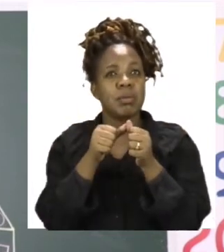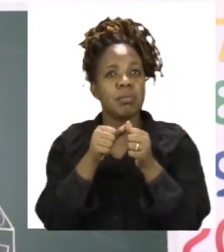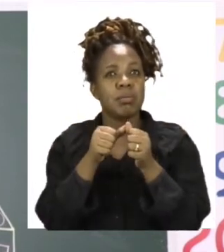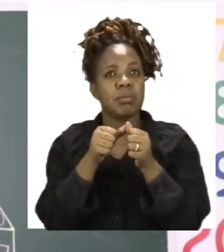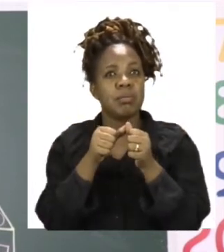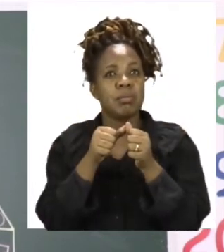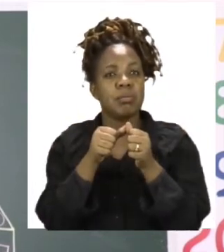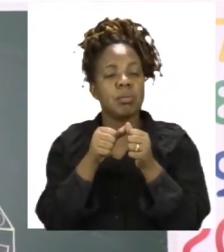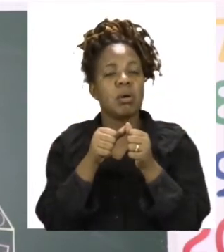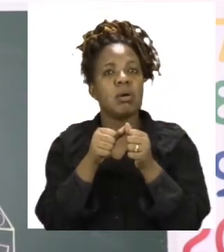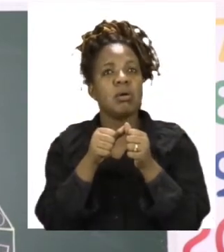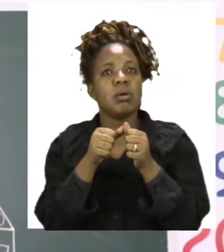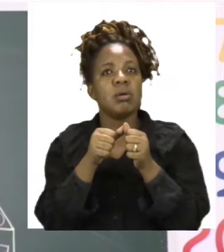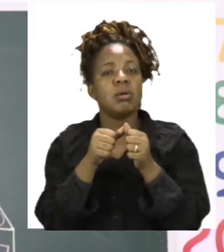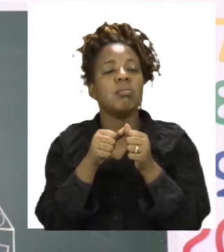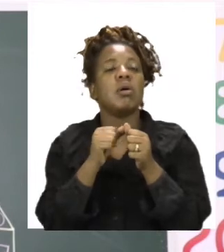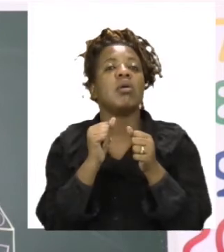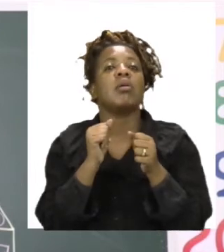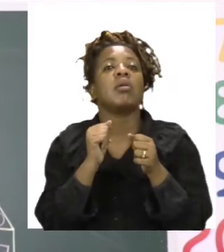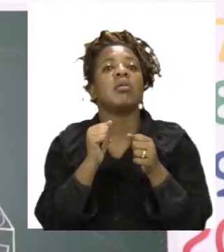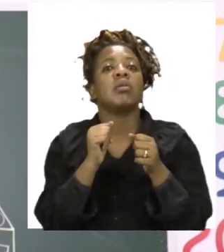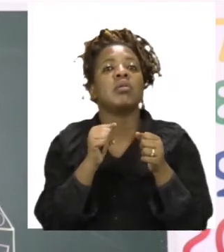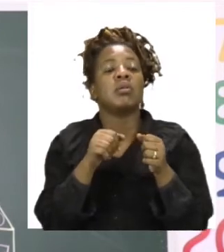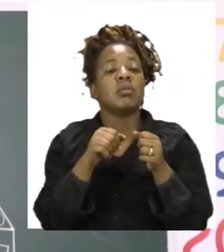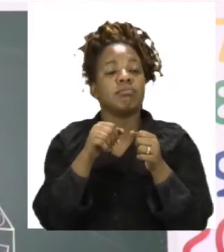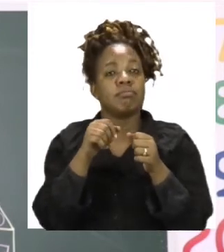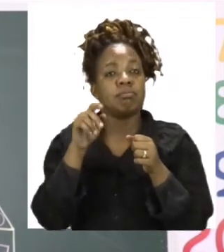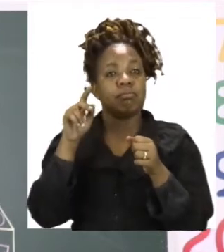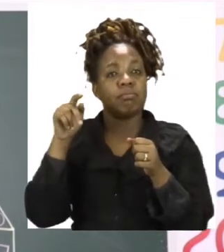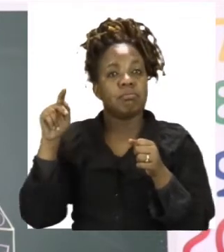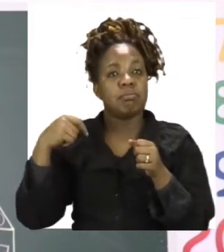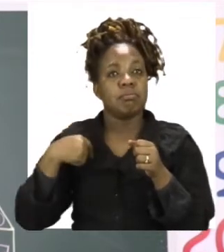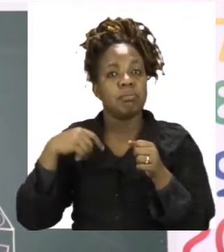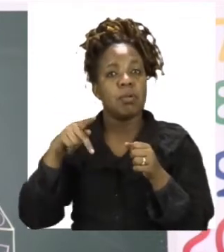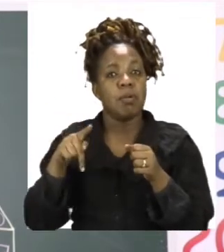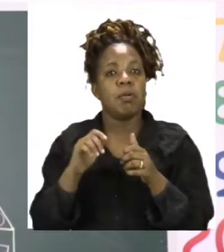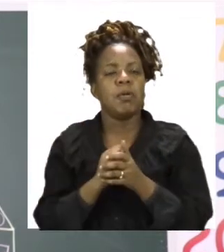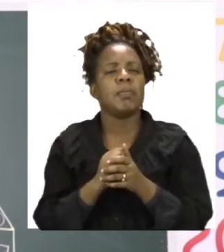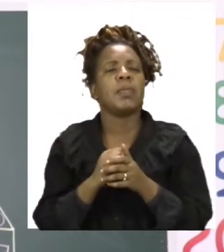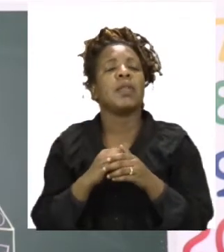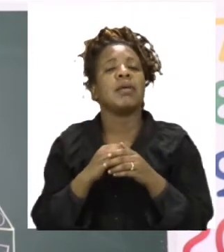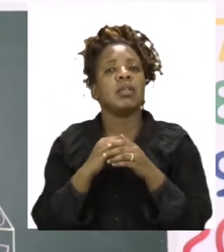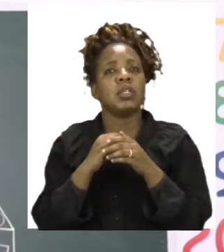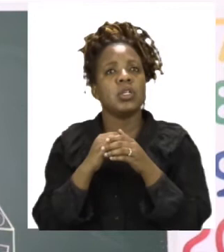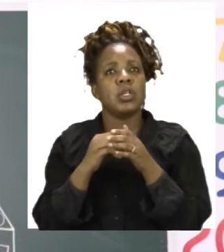the 17th brick. So Petrus needs to